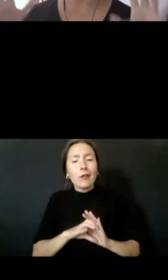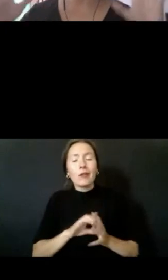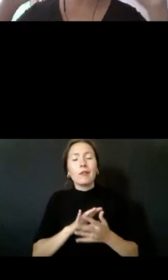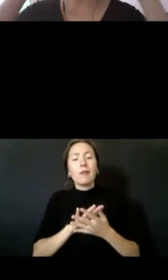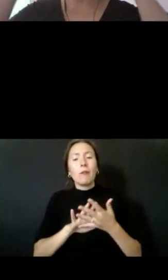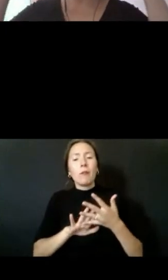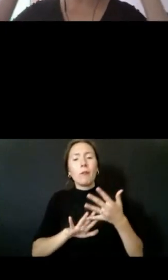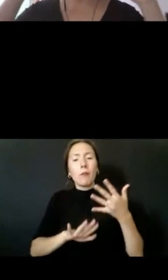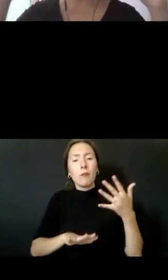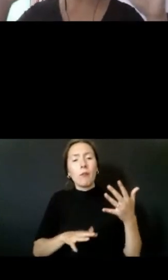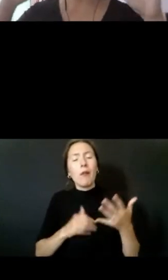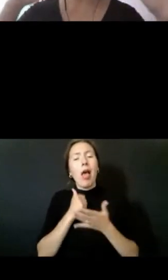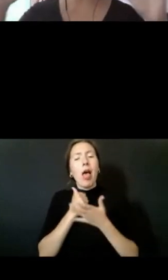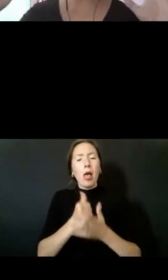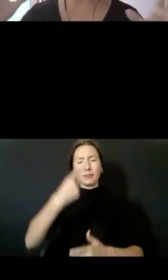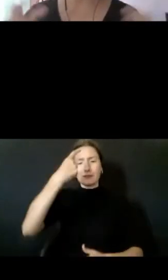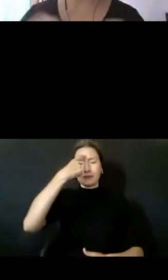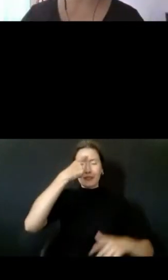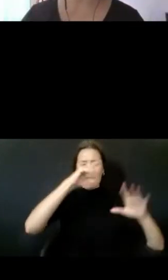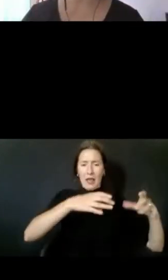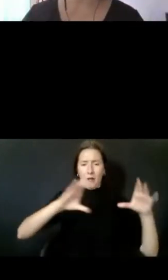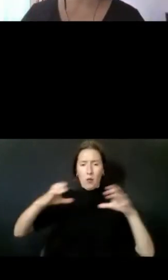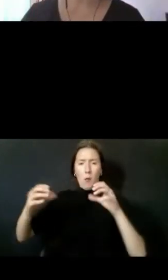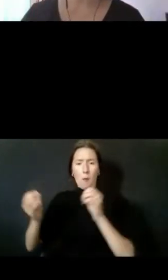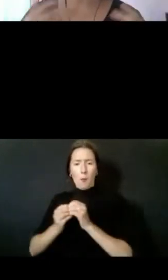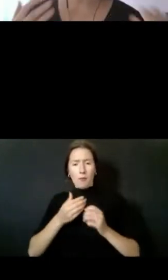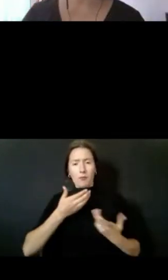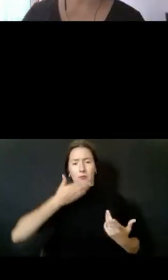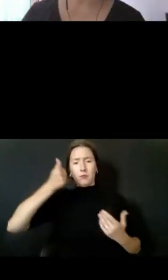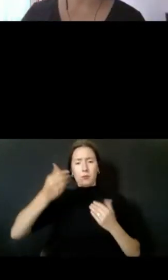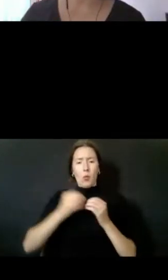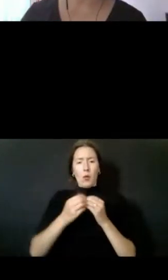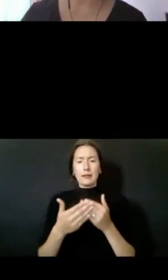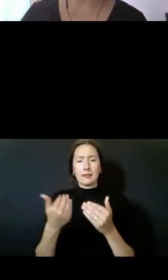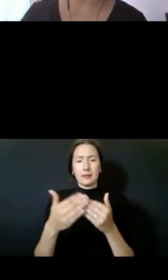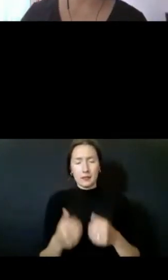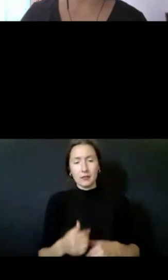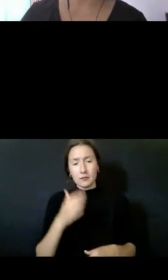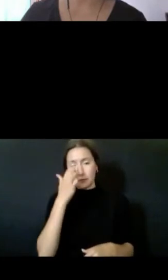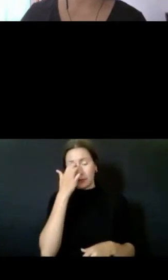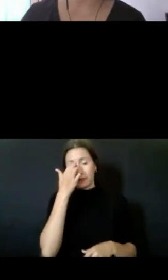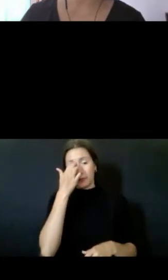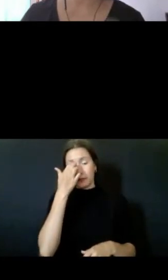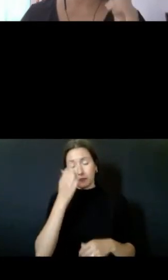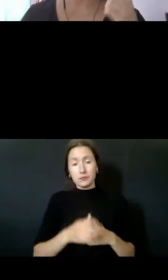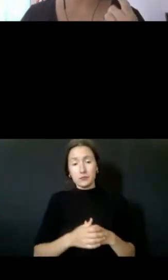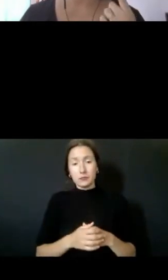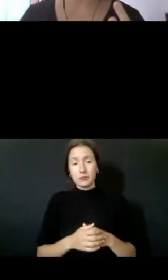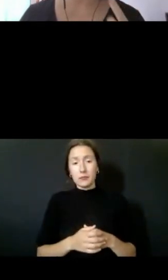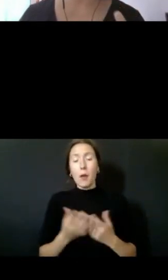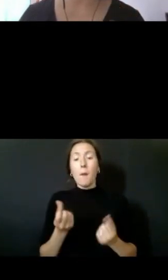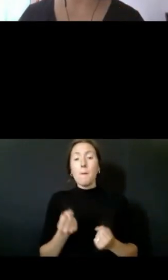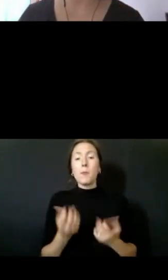things like lecture, or we change things up with video, with audio, with infographics,